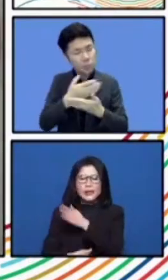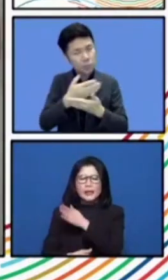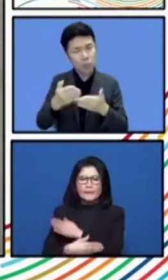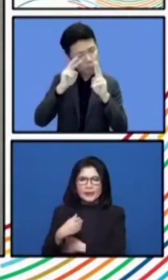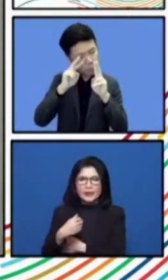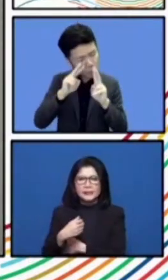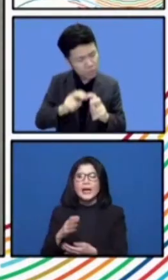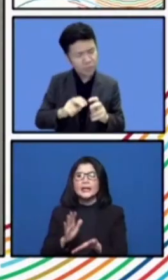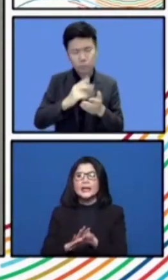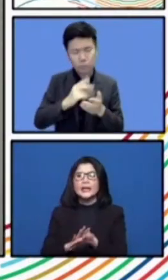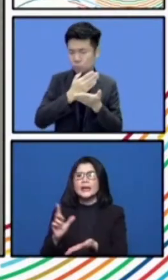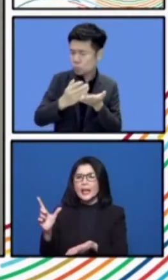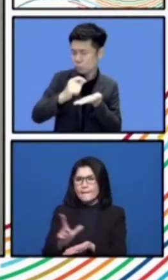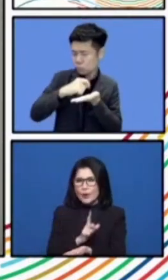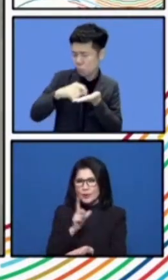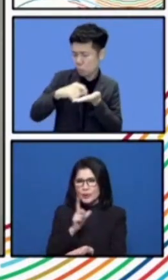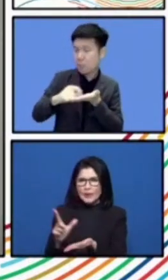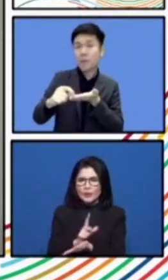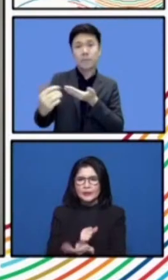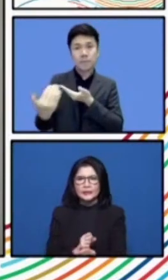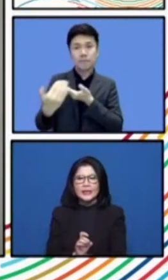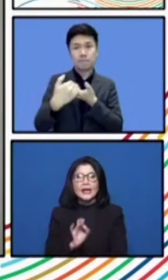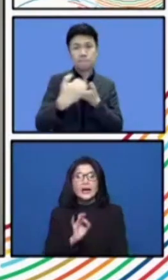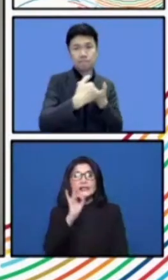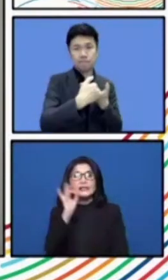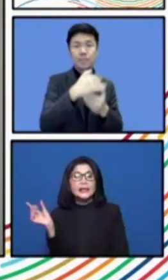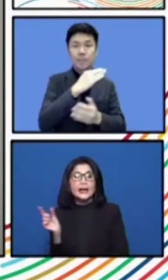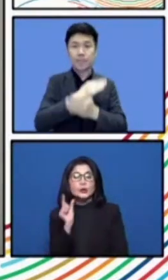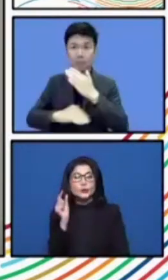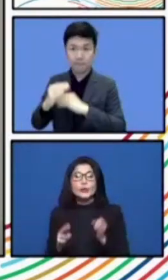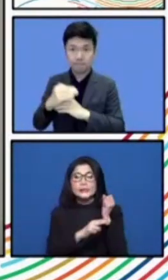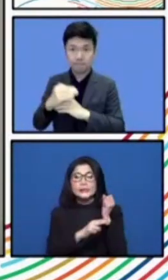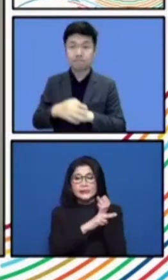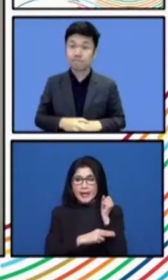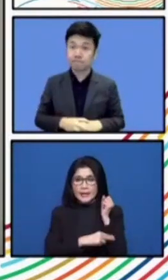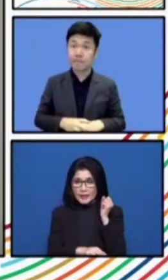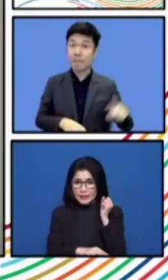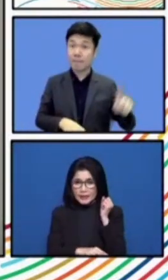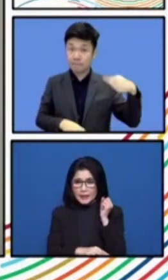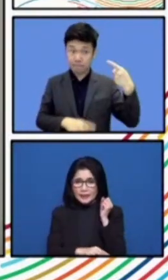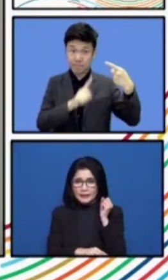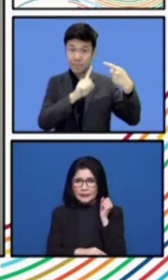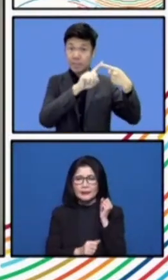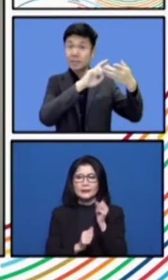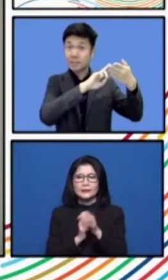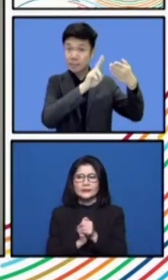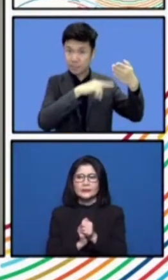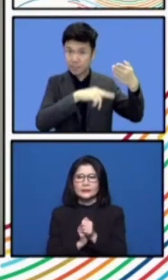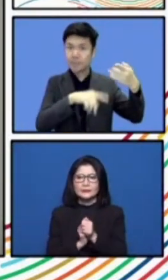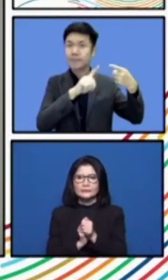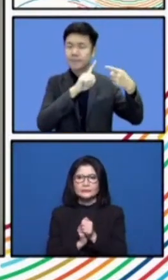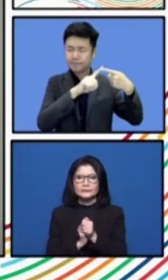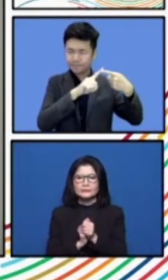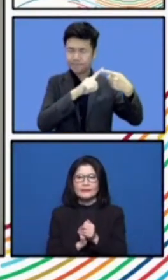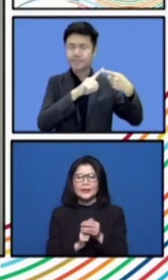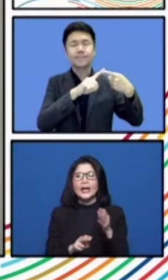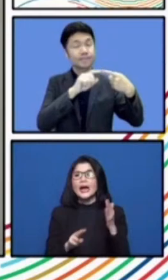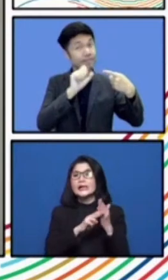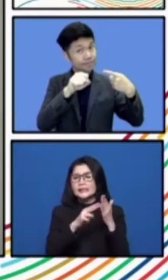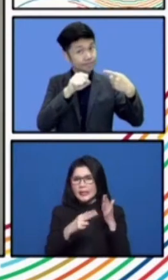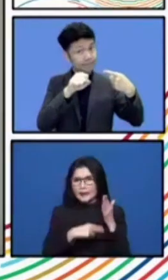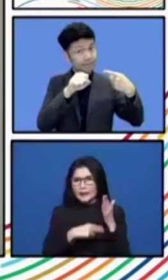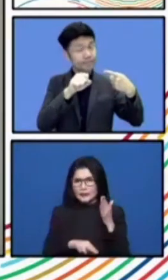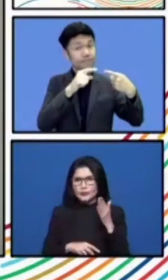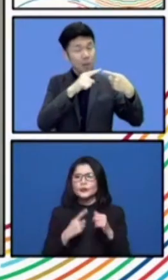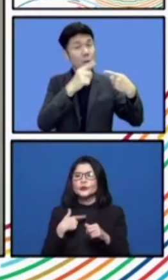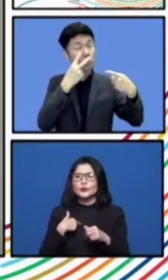as I mentioned not solely on the crpd um yes the crpd articulates some particular enablers